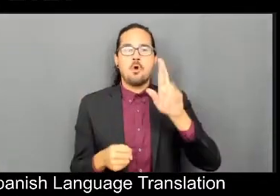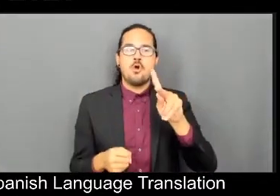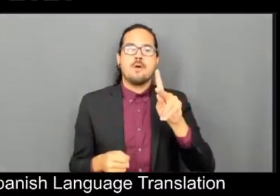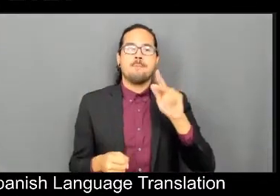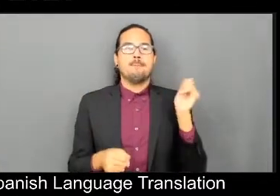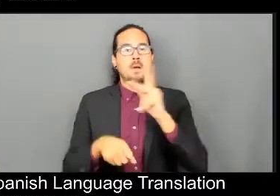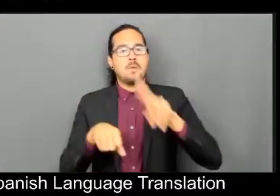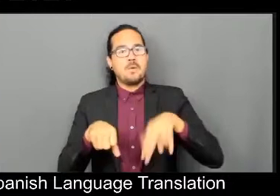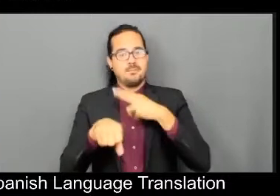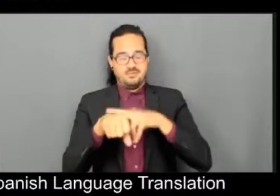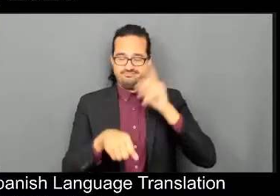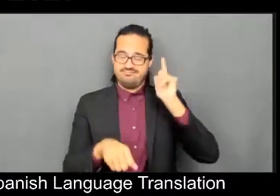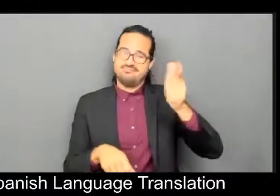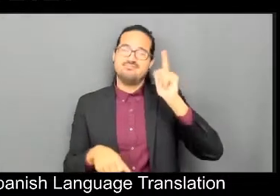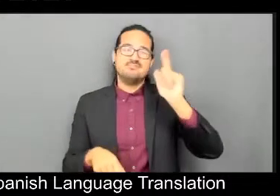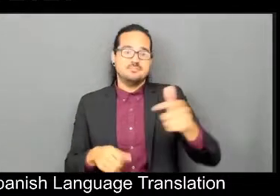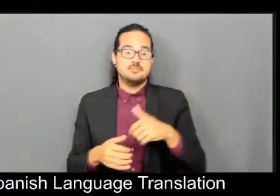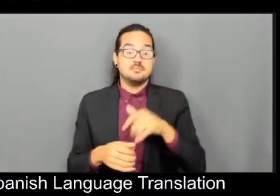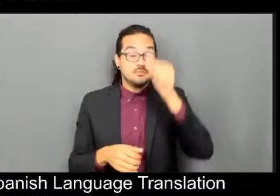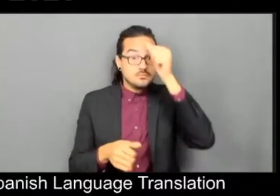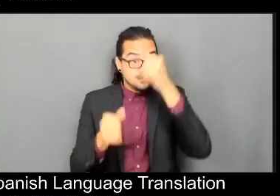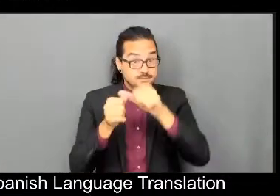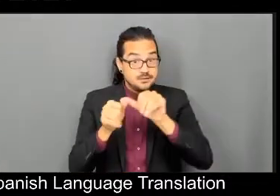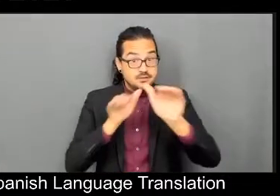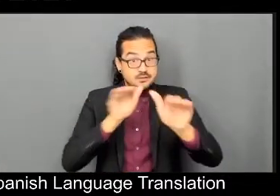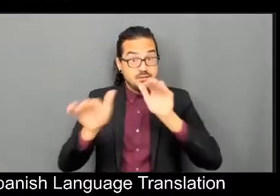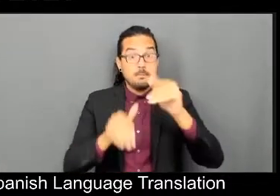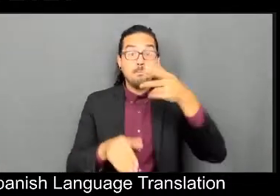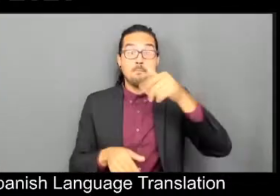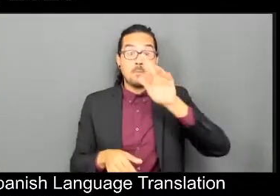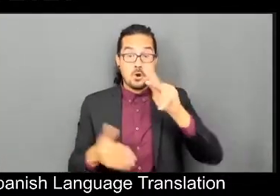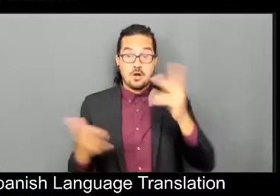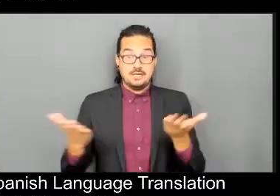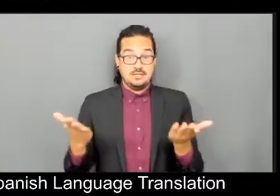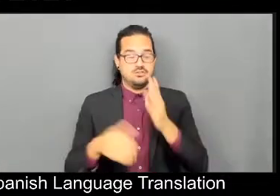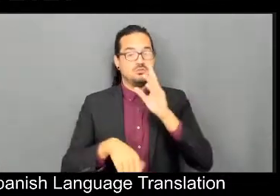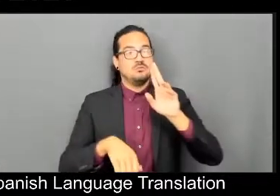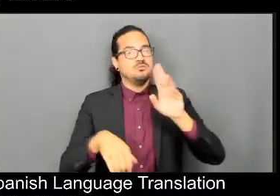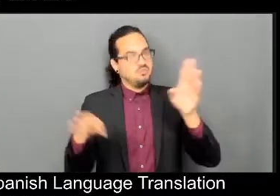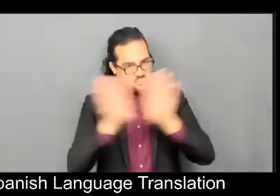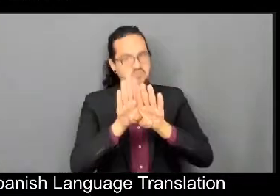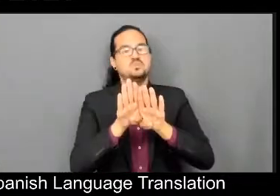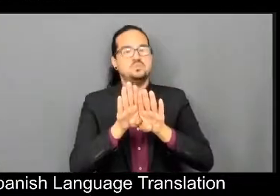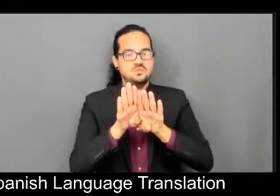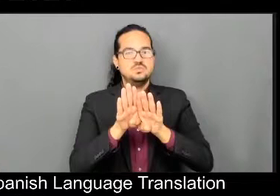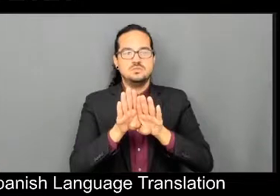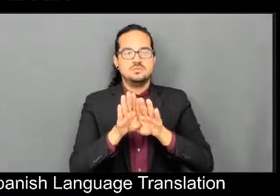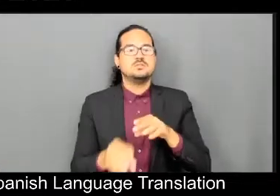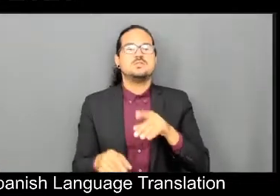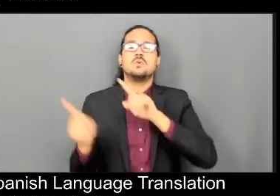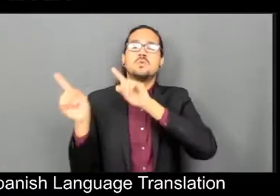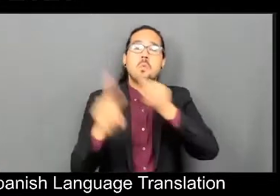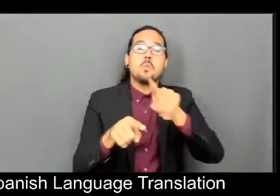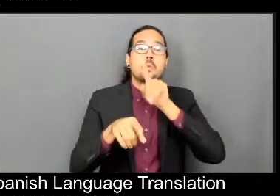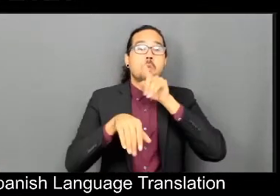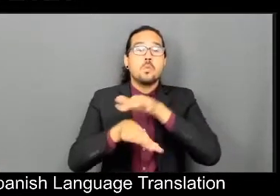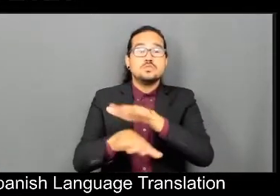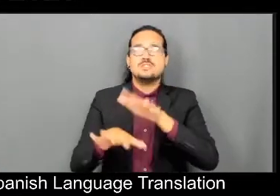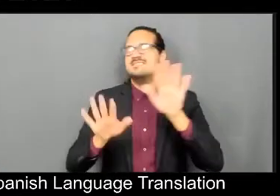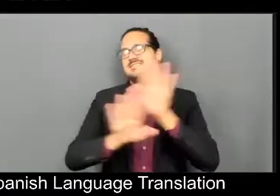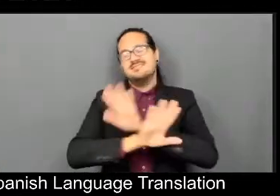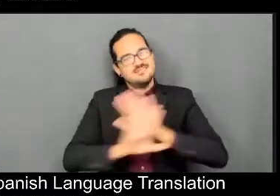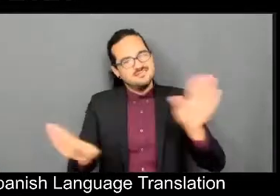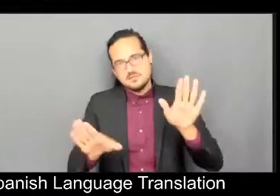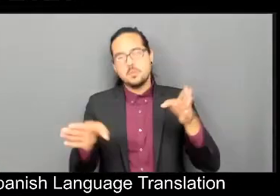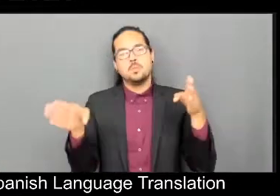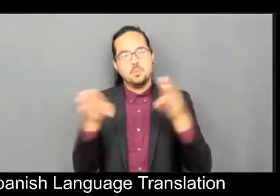Brandon Sergeant Schneider said, it's important that you stay away from the coast. Let us get this work done so we don't drag this out. Please don't come to